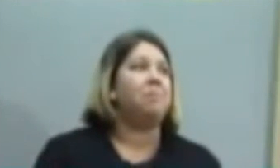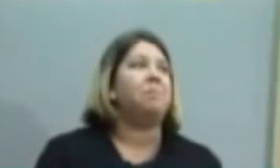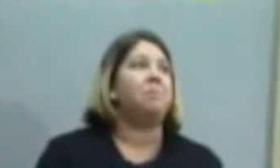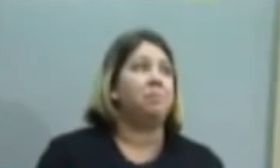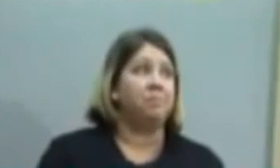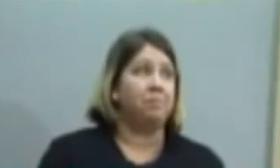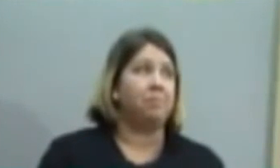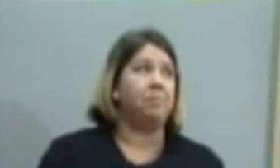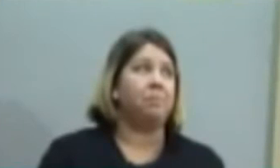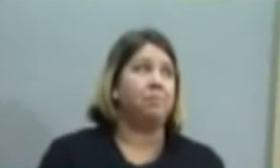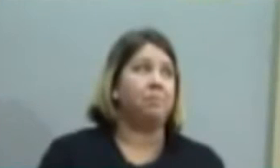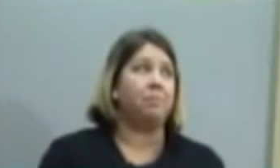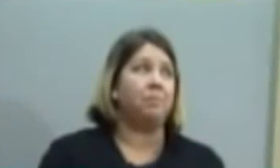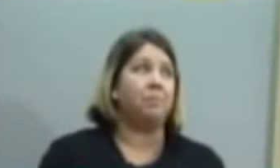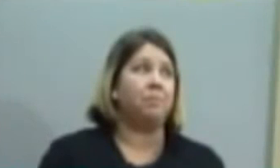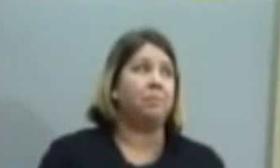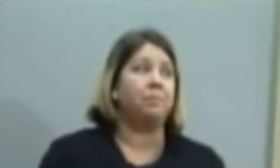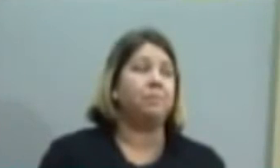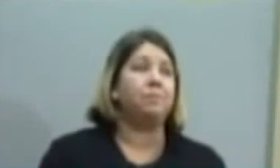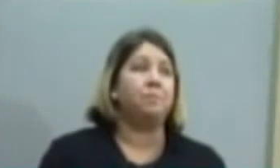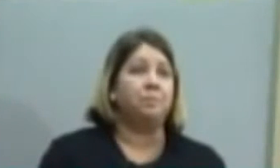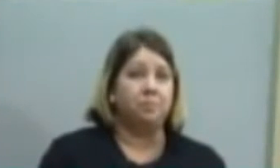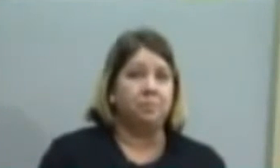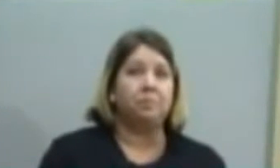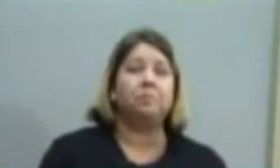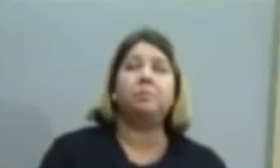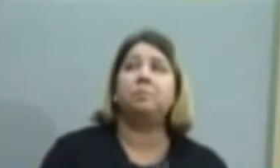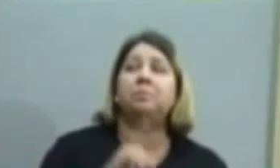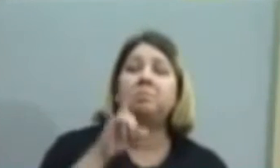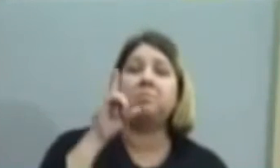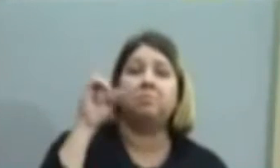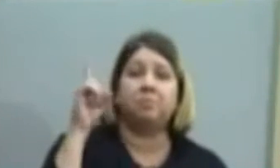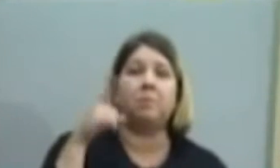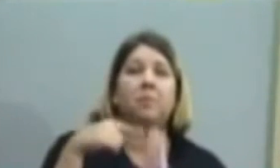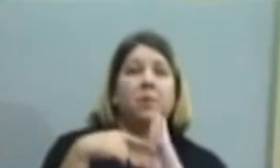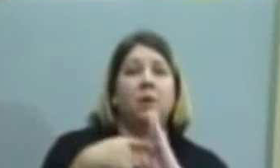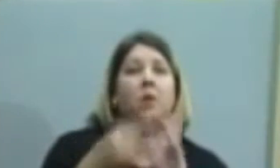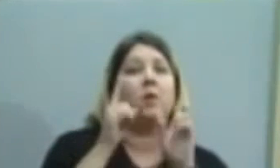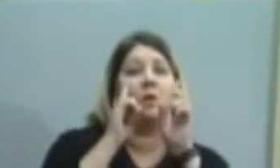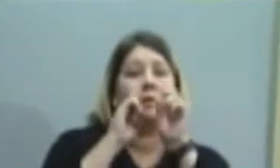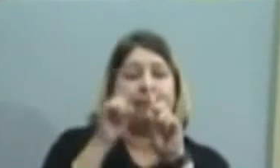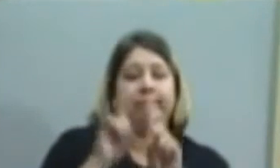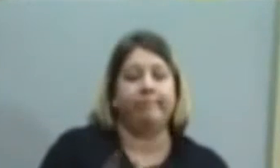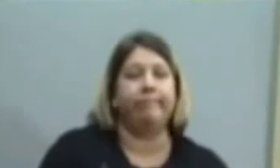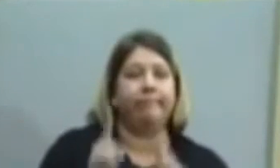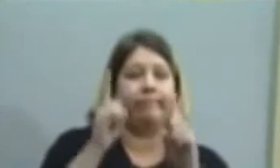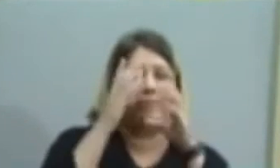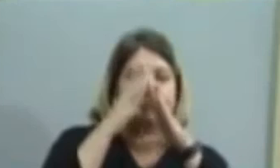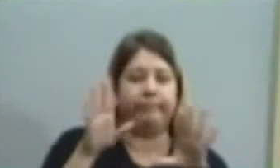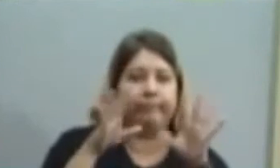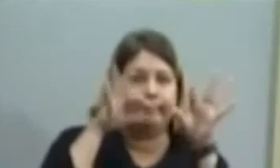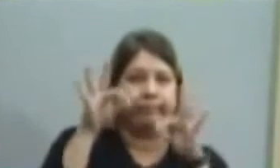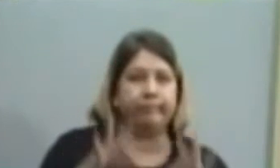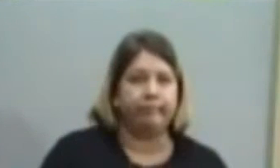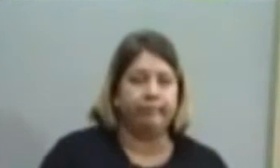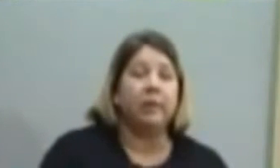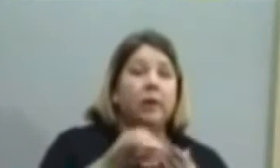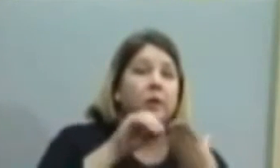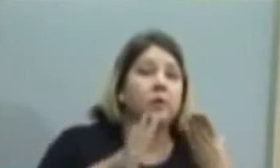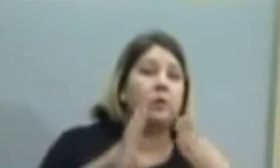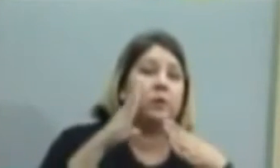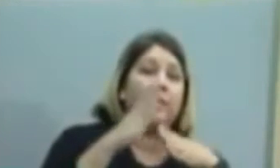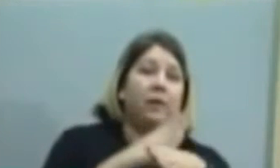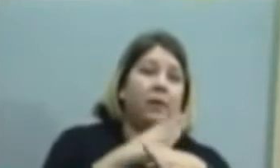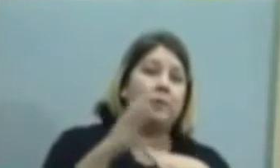So here is a slide show really that shows these different things broken down. So this is student average